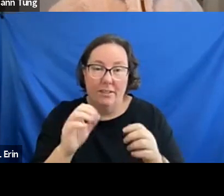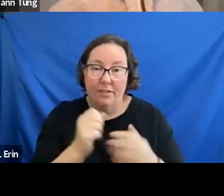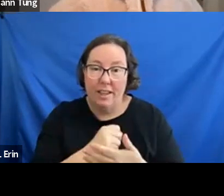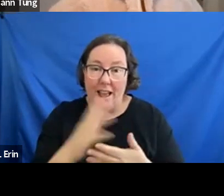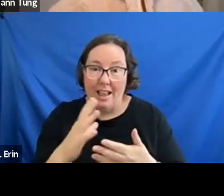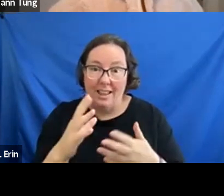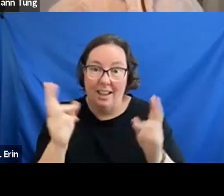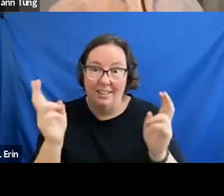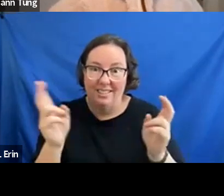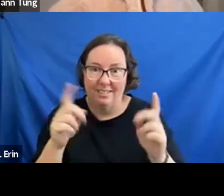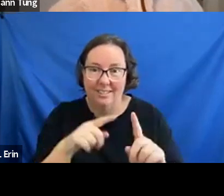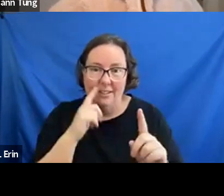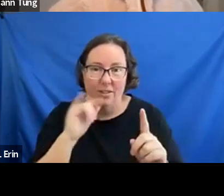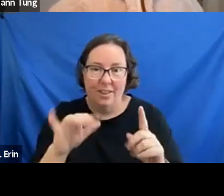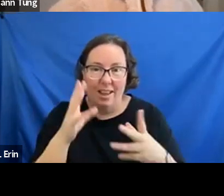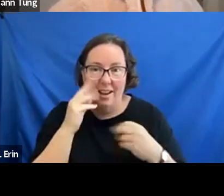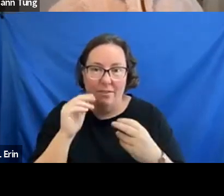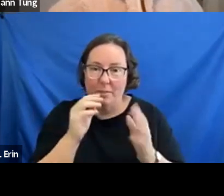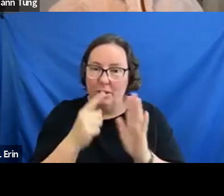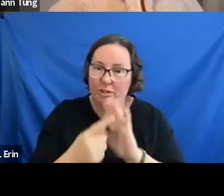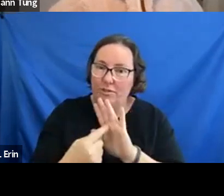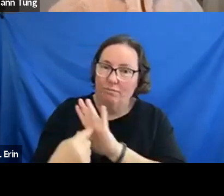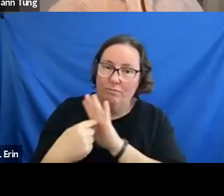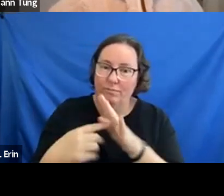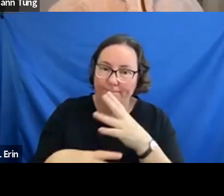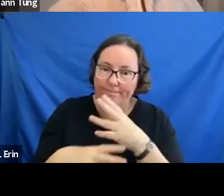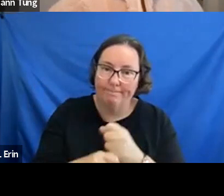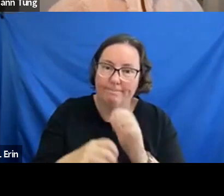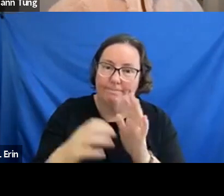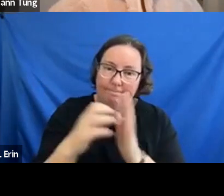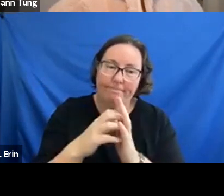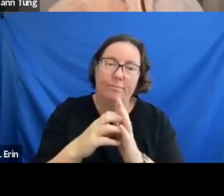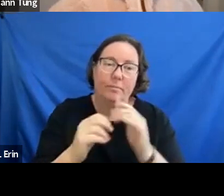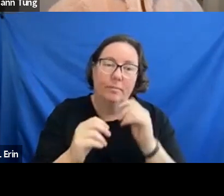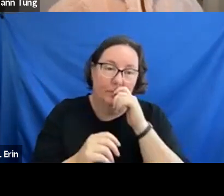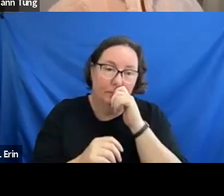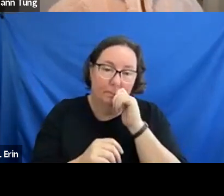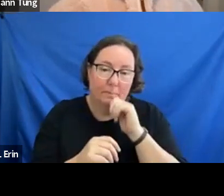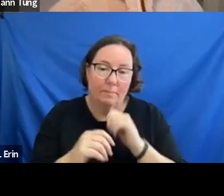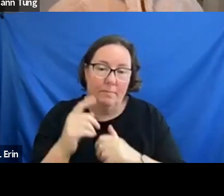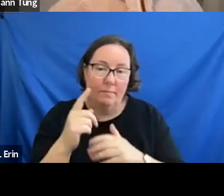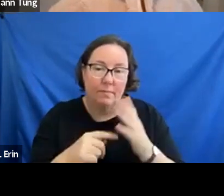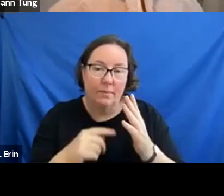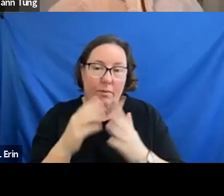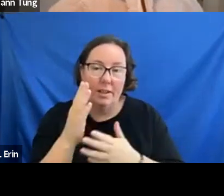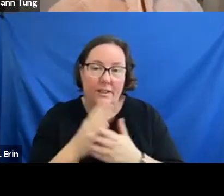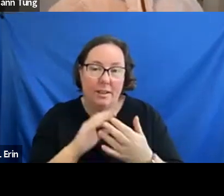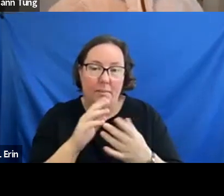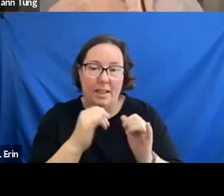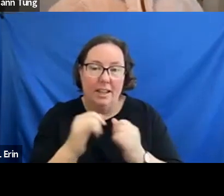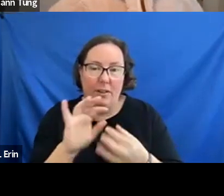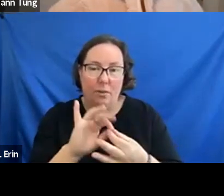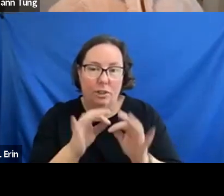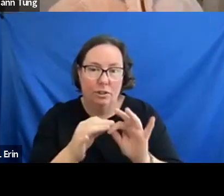headline at the top to translate, just so to kind of line up with what some of our individual interpretations may